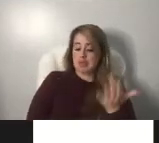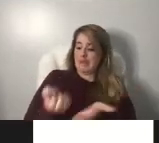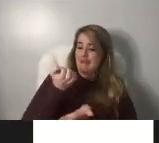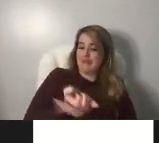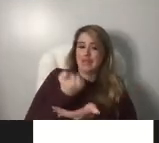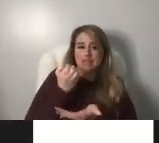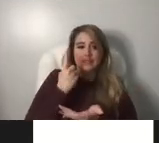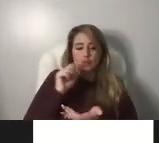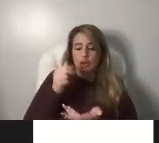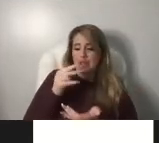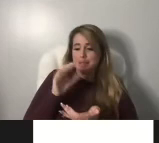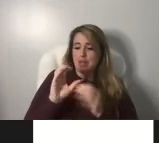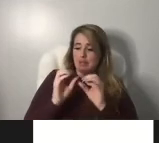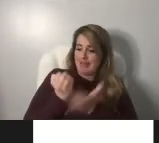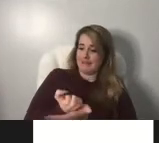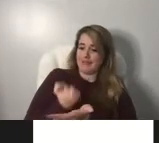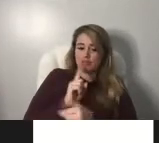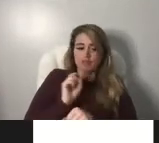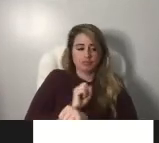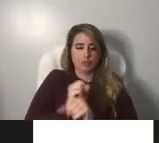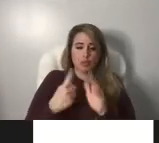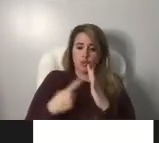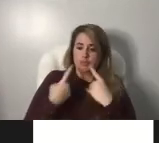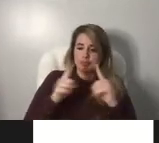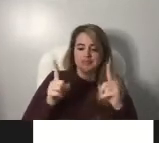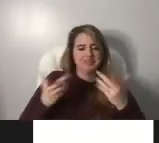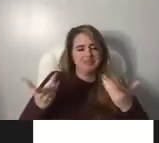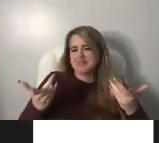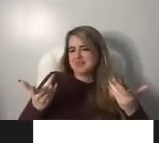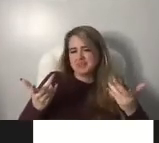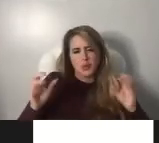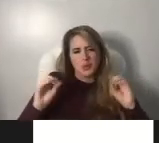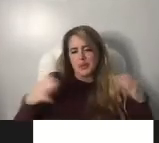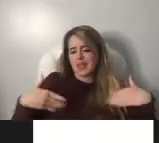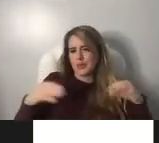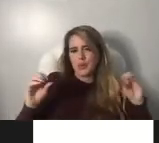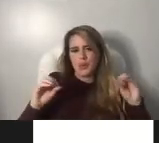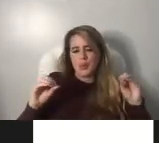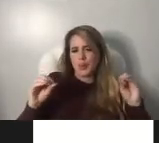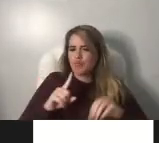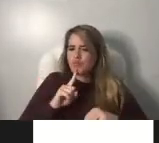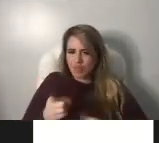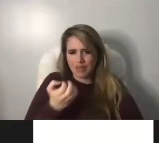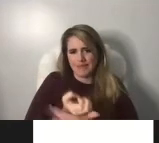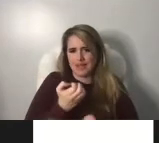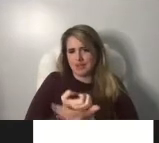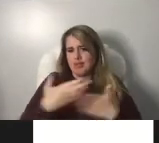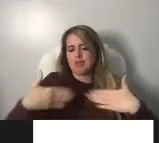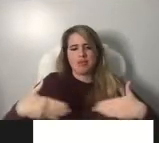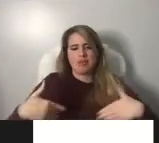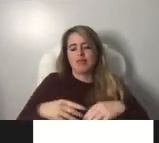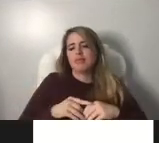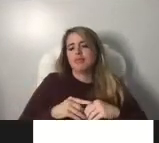for APIC that this is either beneficial or detrimental for the use of treating arthritis at